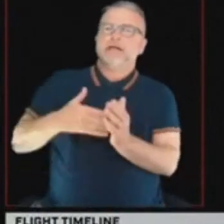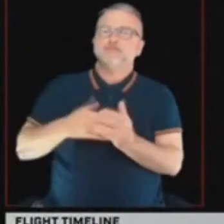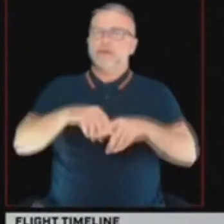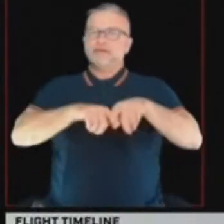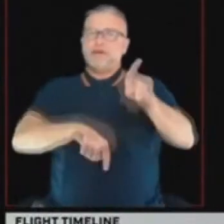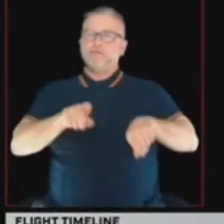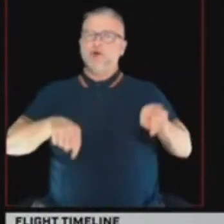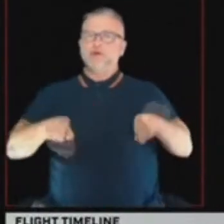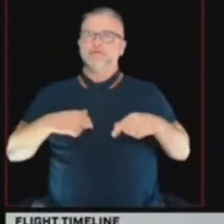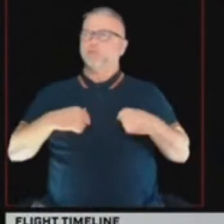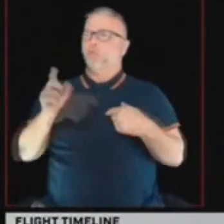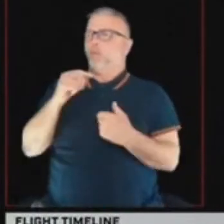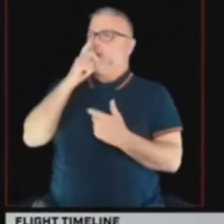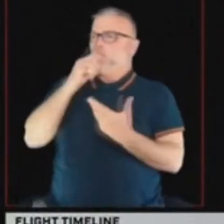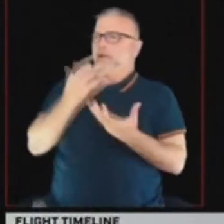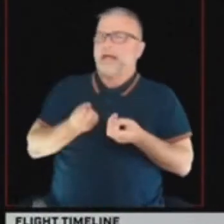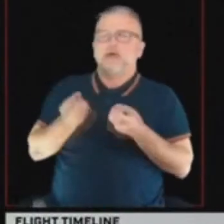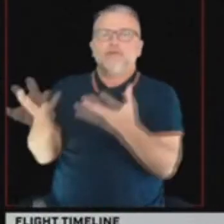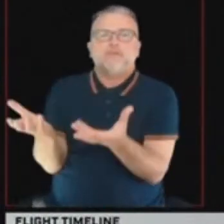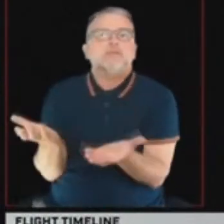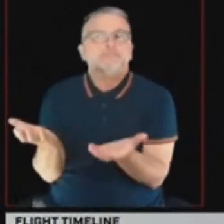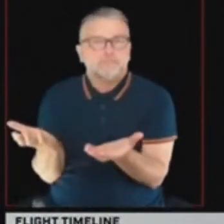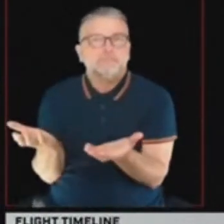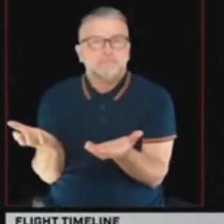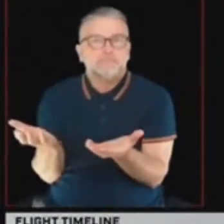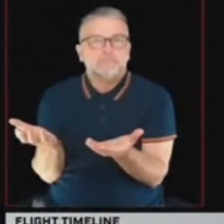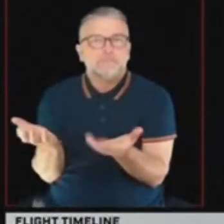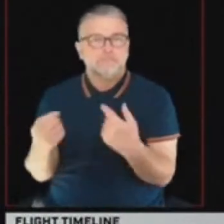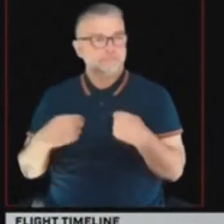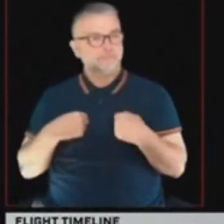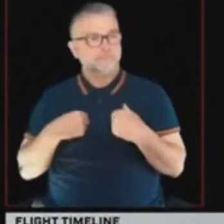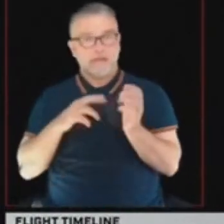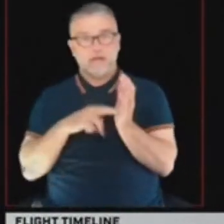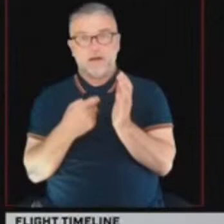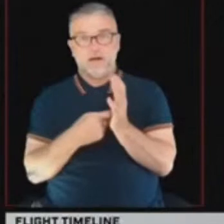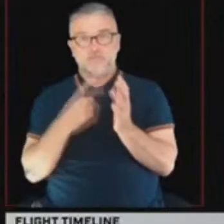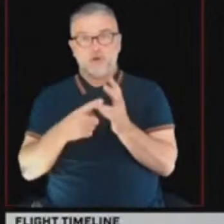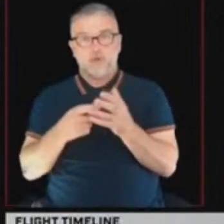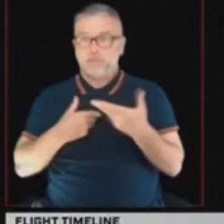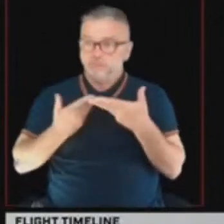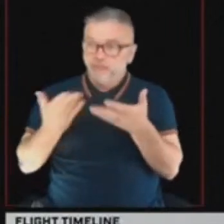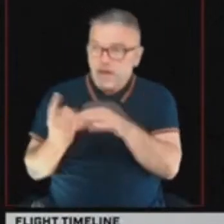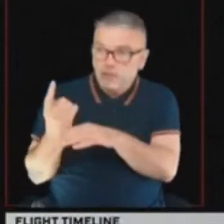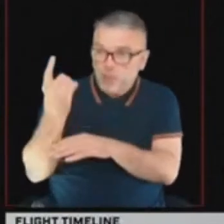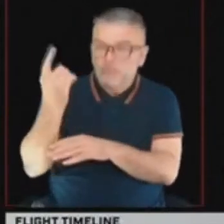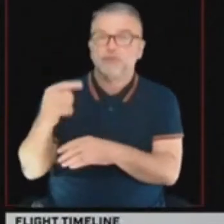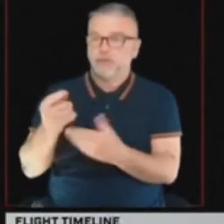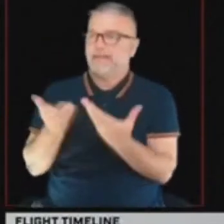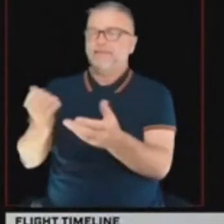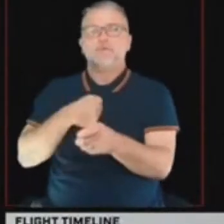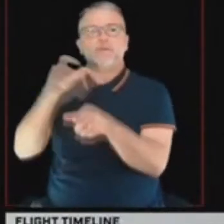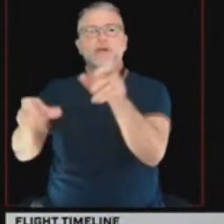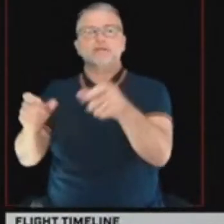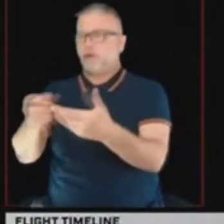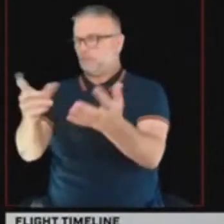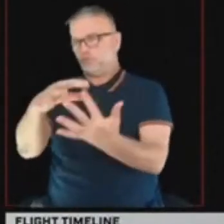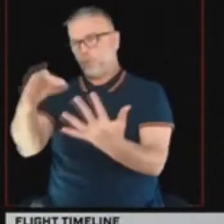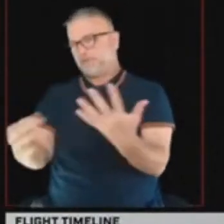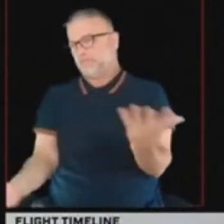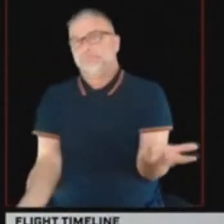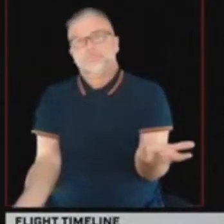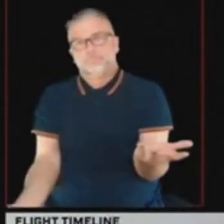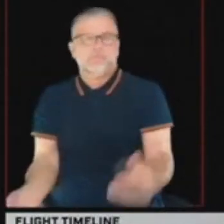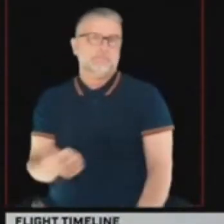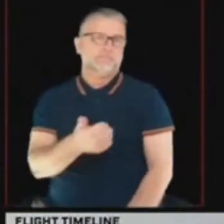launch solutions that we as the NRO launch providers are able to give our customer set. That